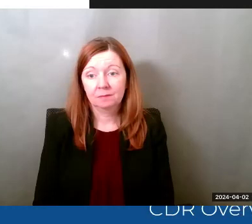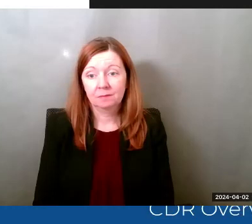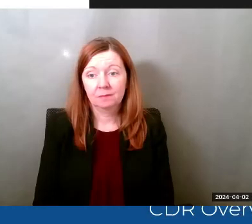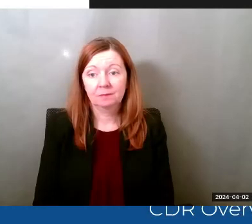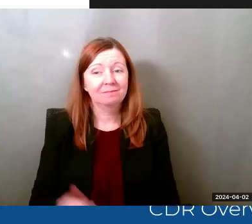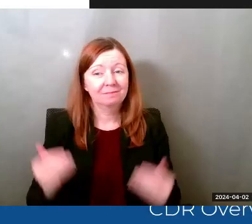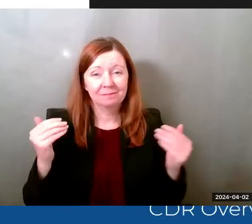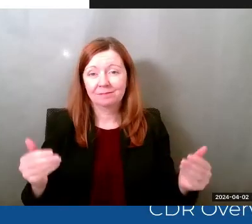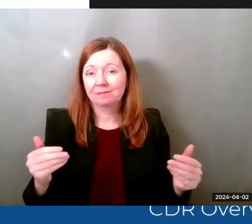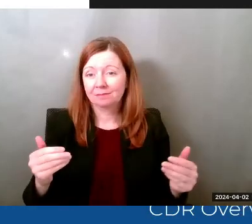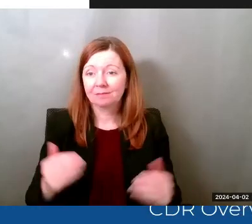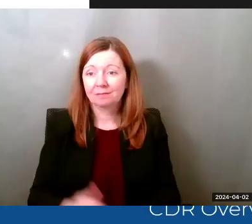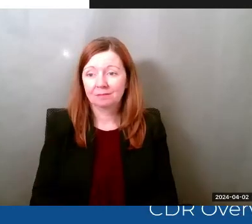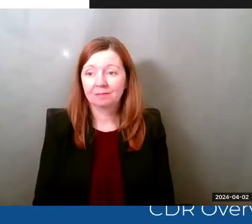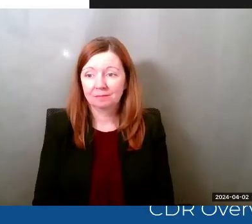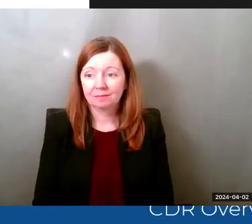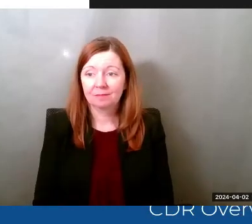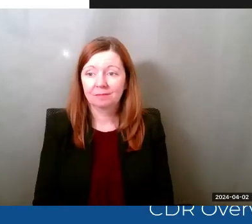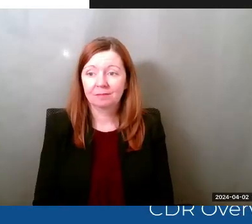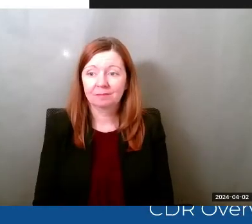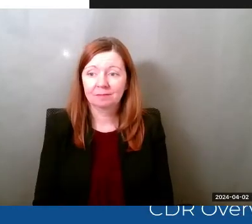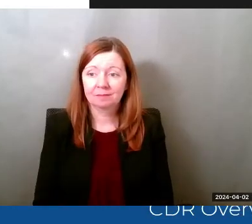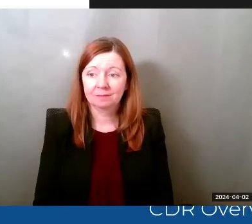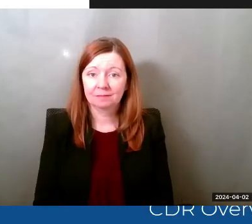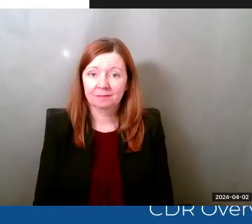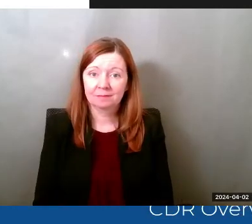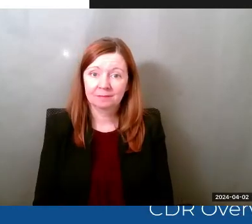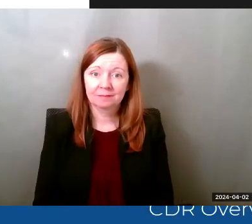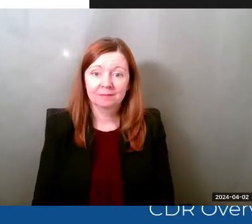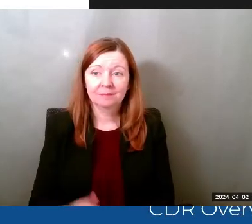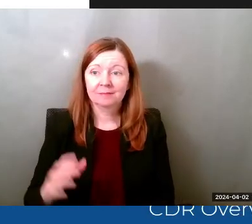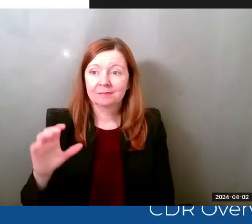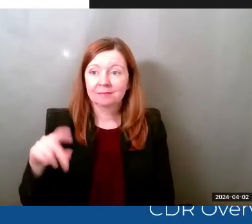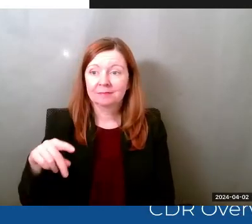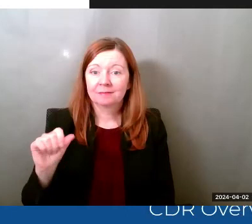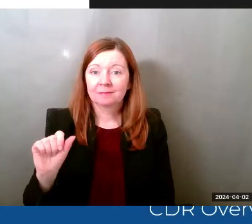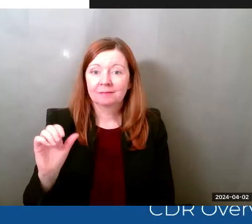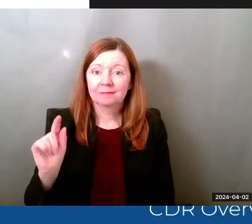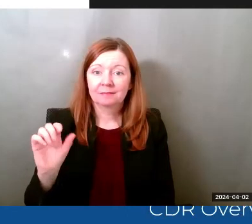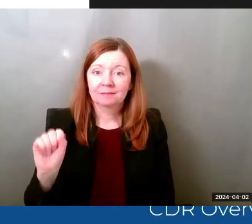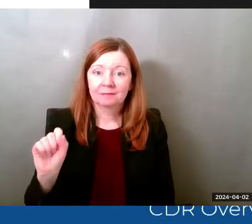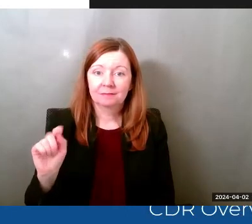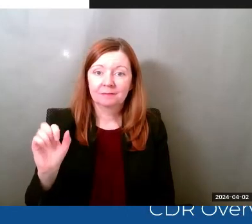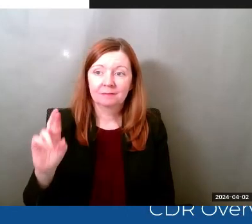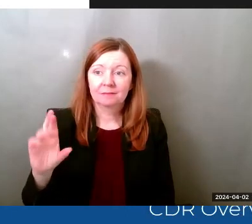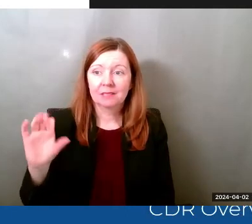Let's keep going for a couple more. Okay, thank you. We have Pastor Carl Day.